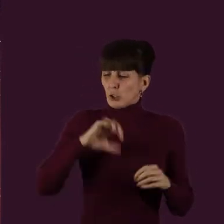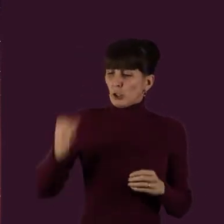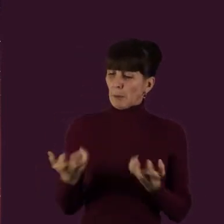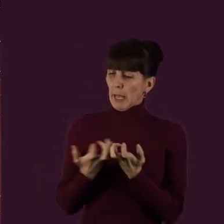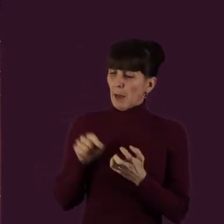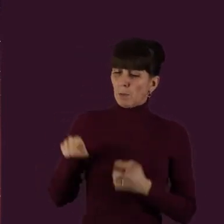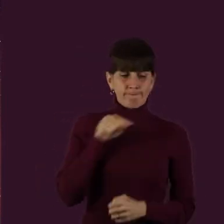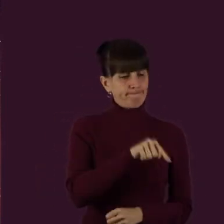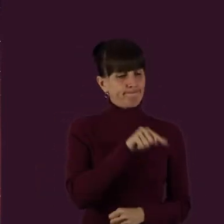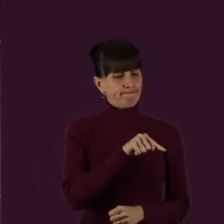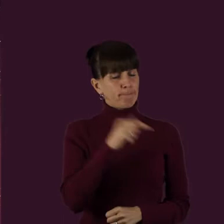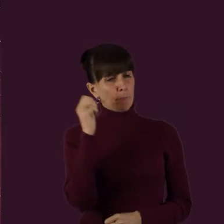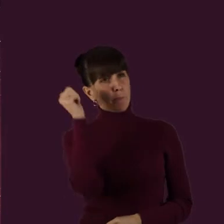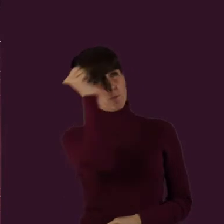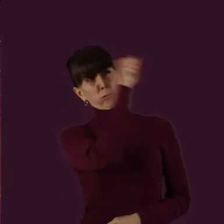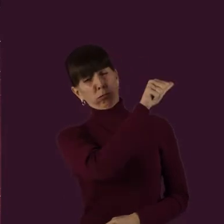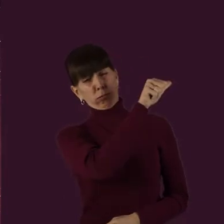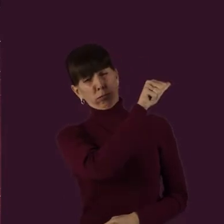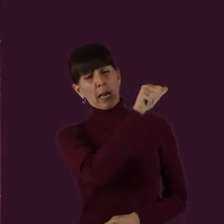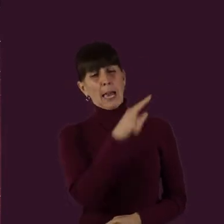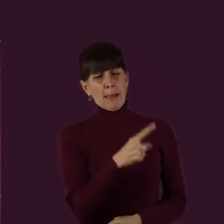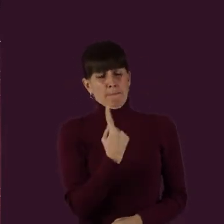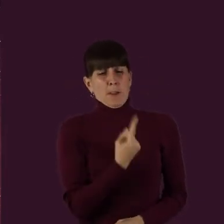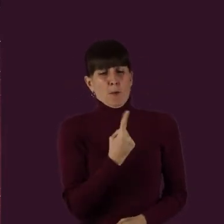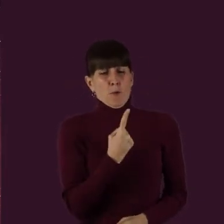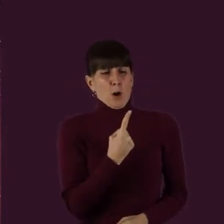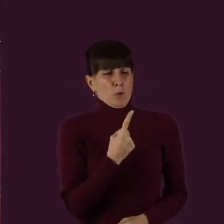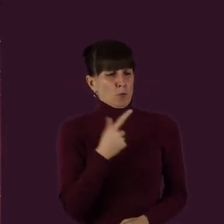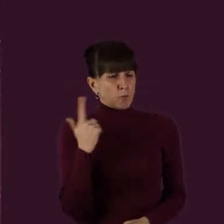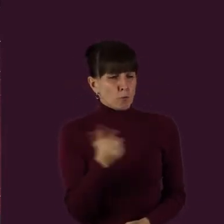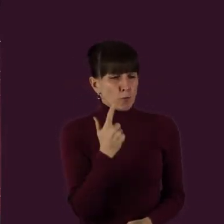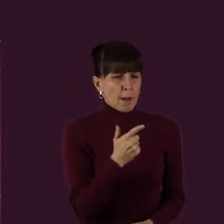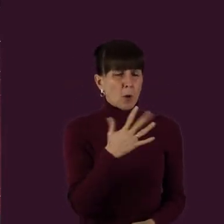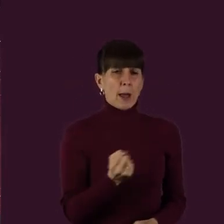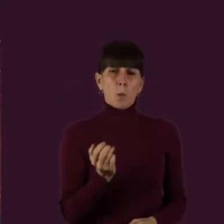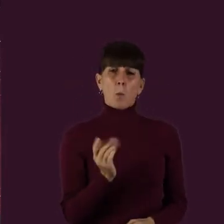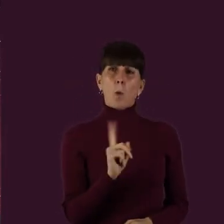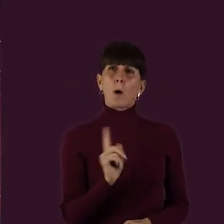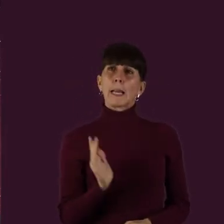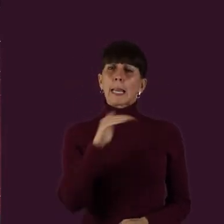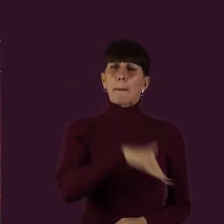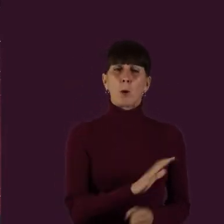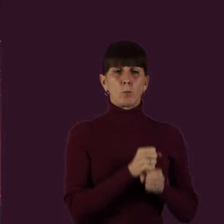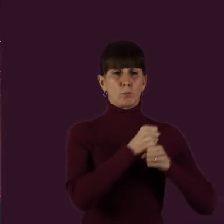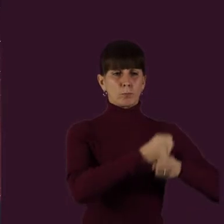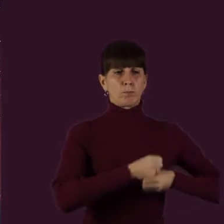well off, and they had their own transport, as you'll see from all the camels on the Christmas cards.